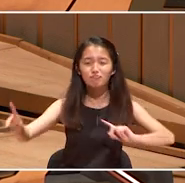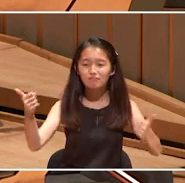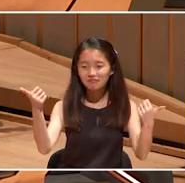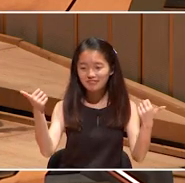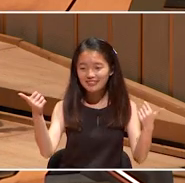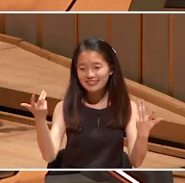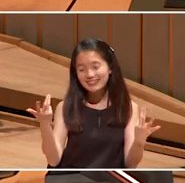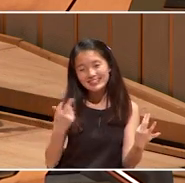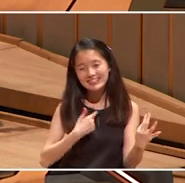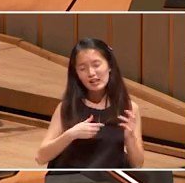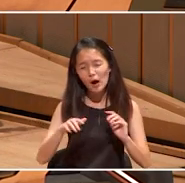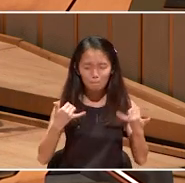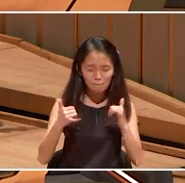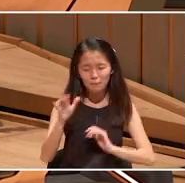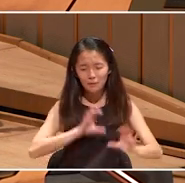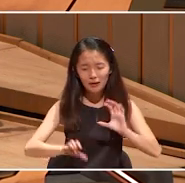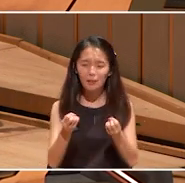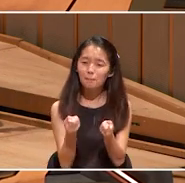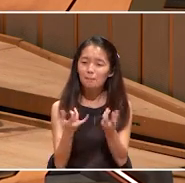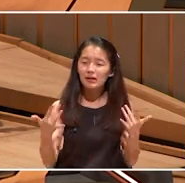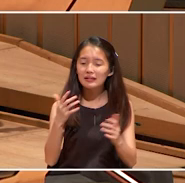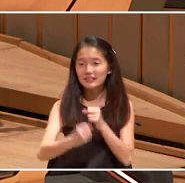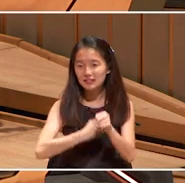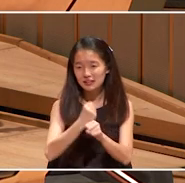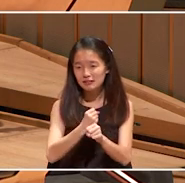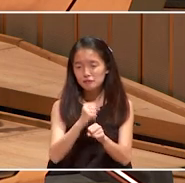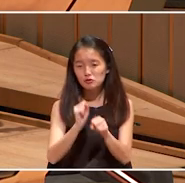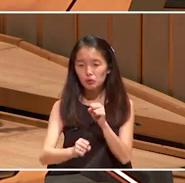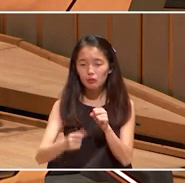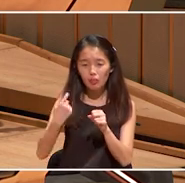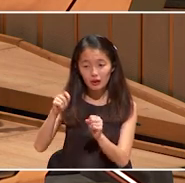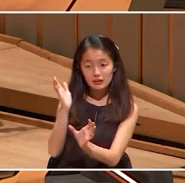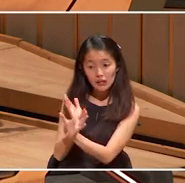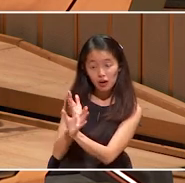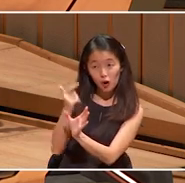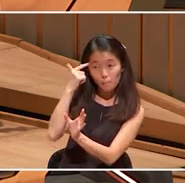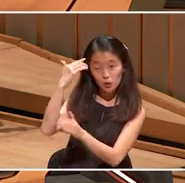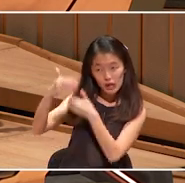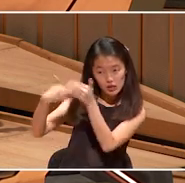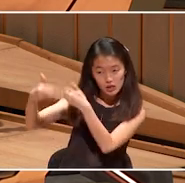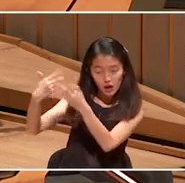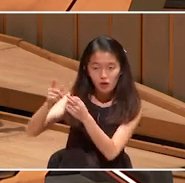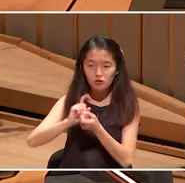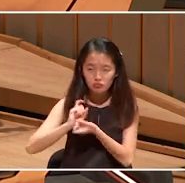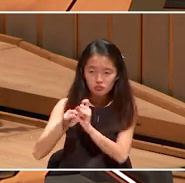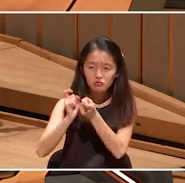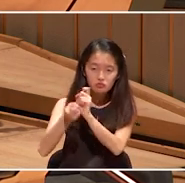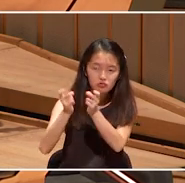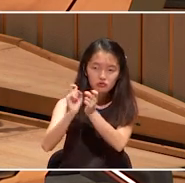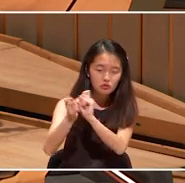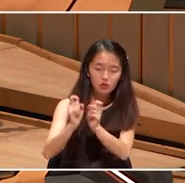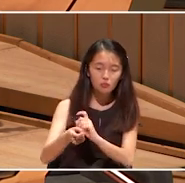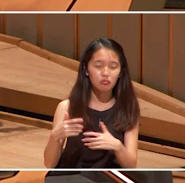I've been playing concerts for so many years, and it's amazing the psychological process that has changed over the decades that I've been doing it.